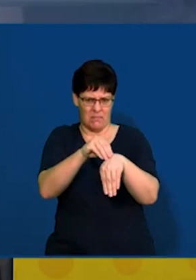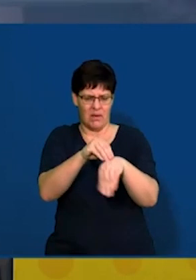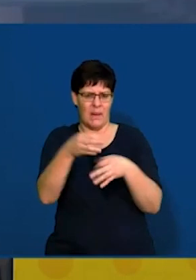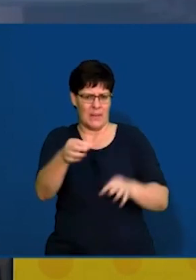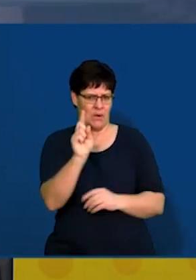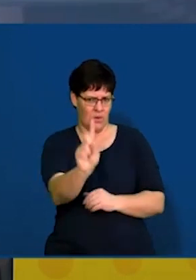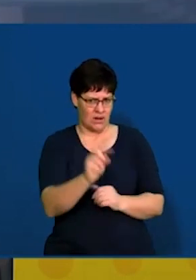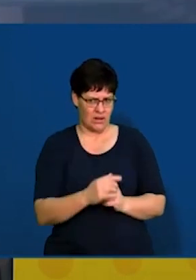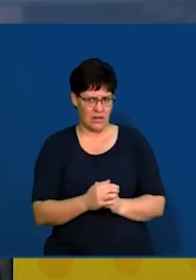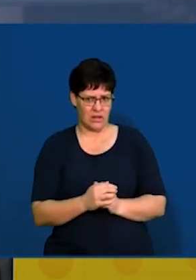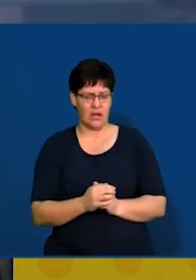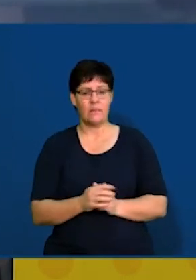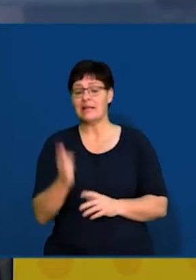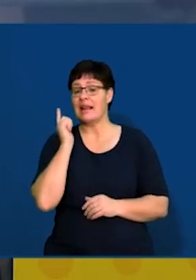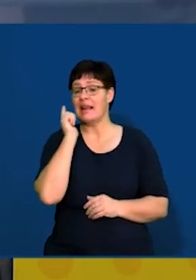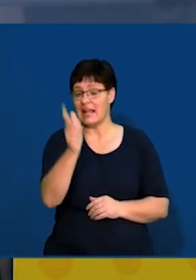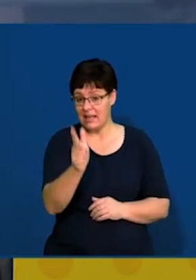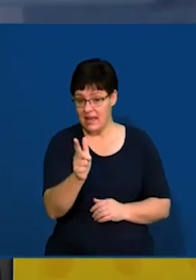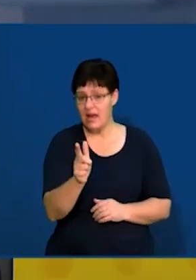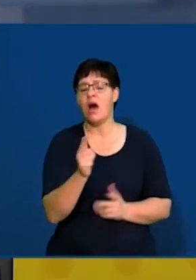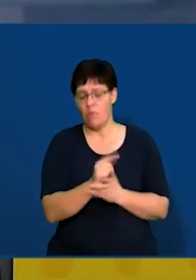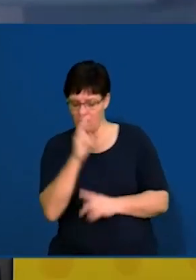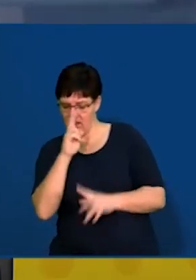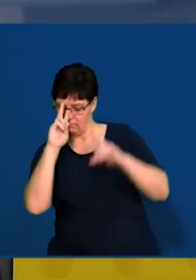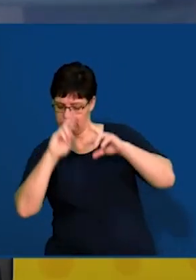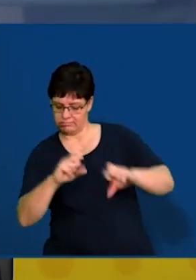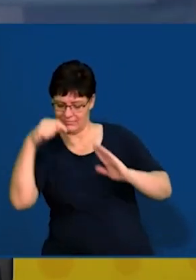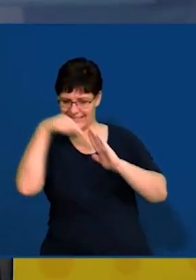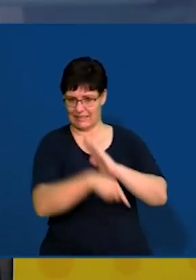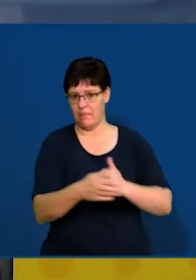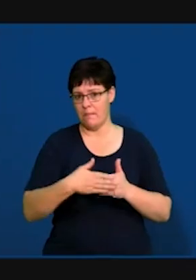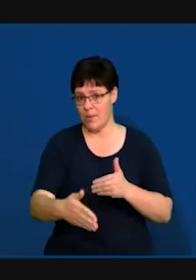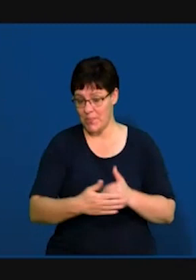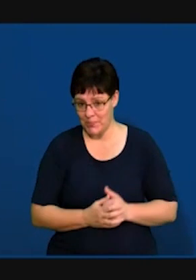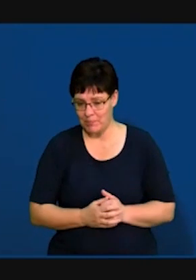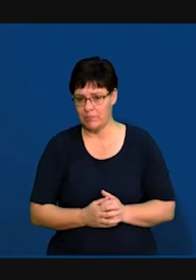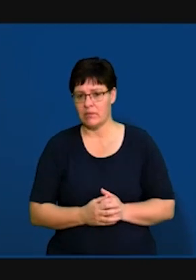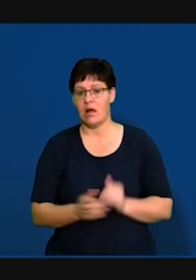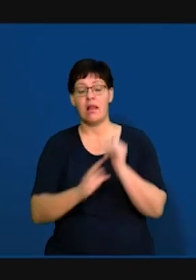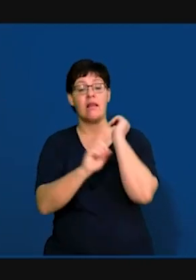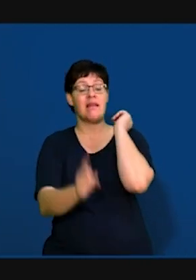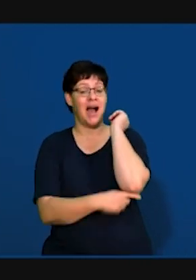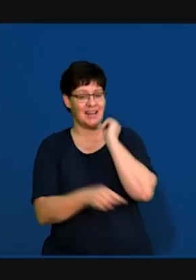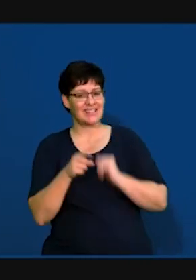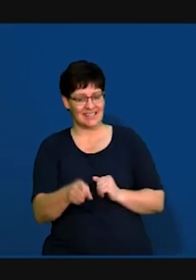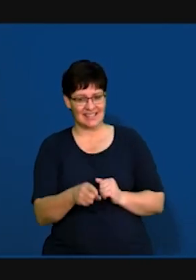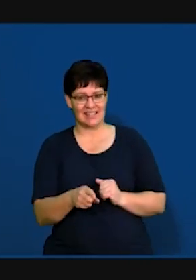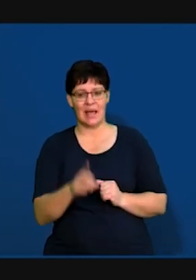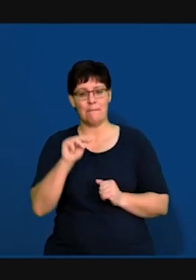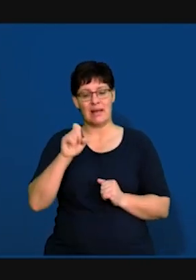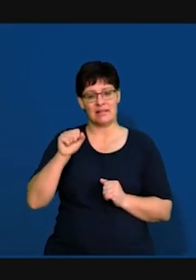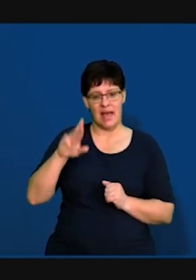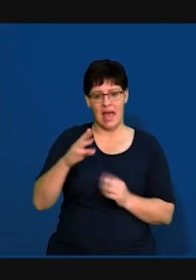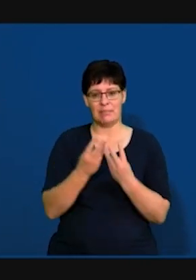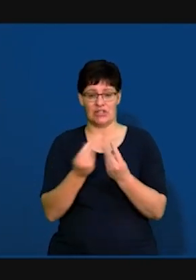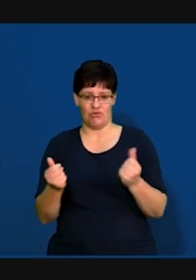concerned. But at a later stage, we'll definitely look into the detail of that, okay? And then last but not least, we've got matter and material, which